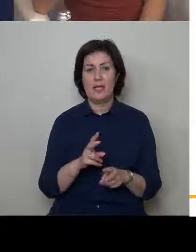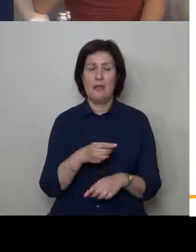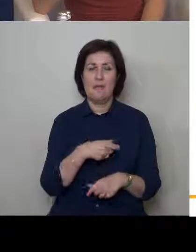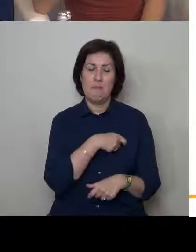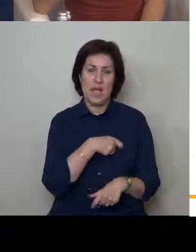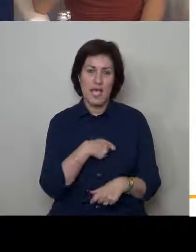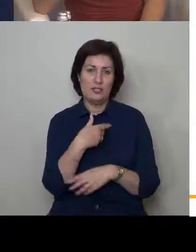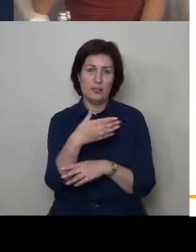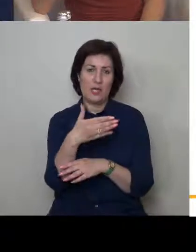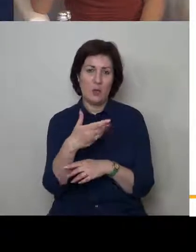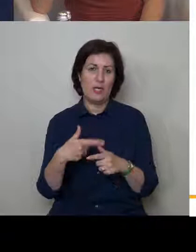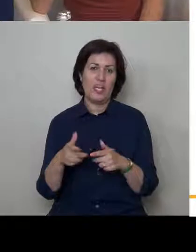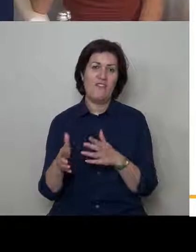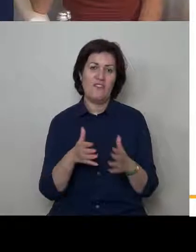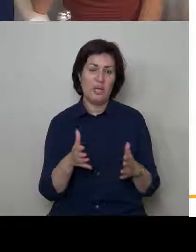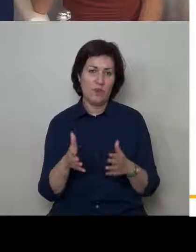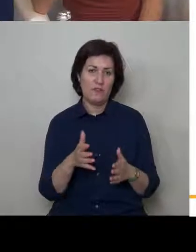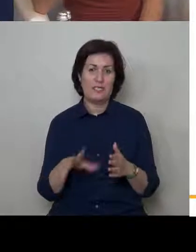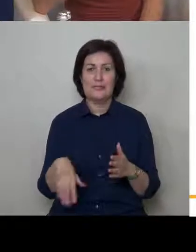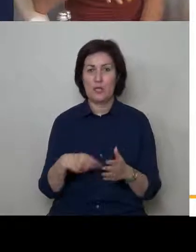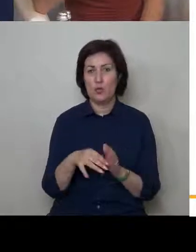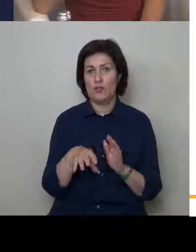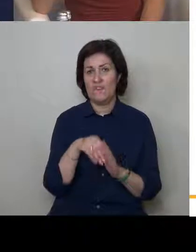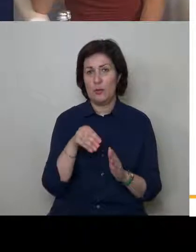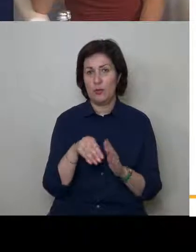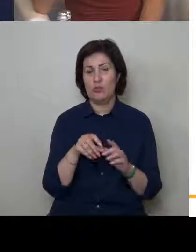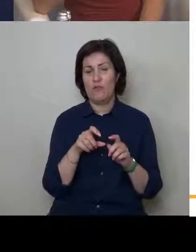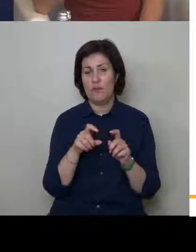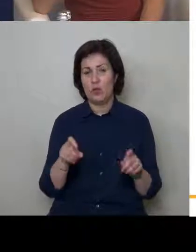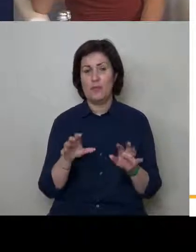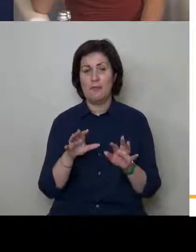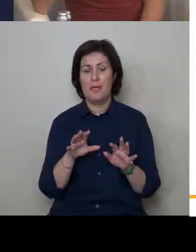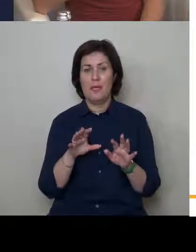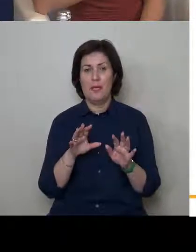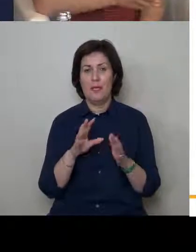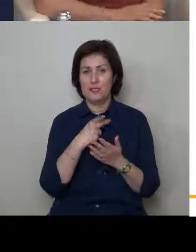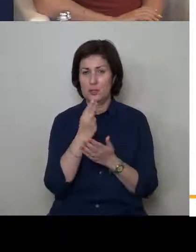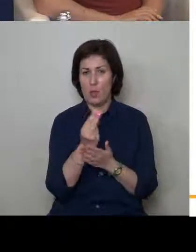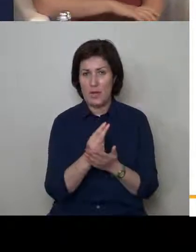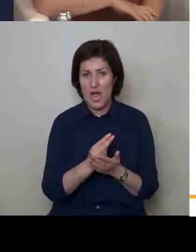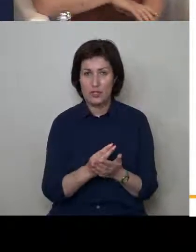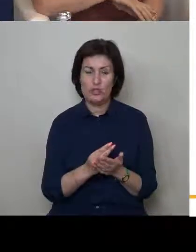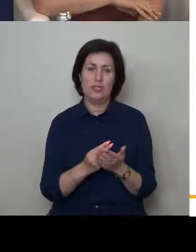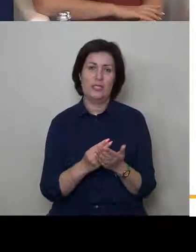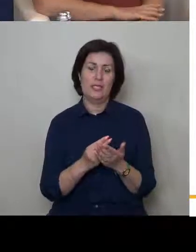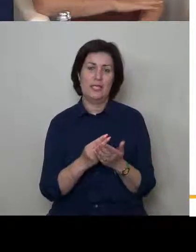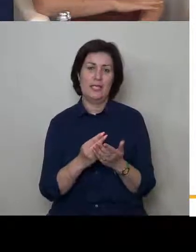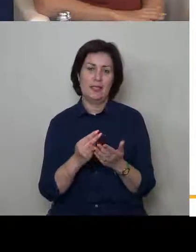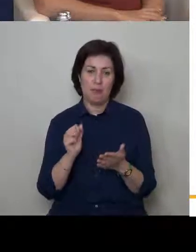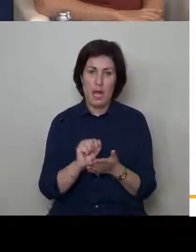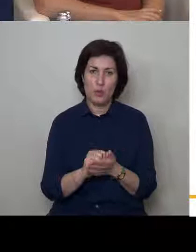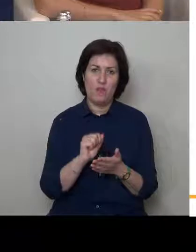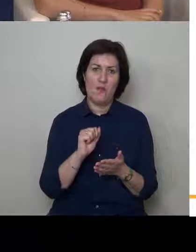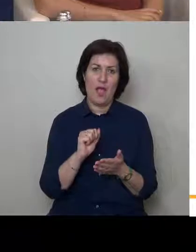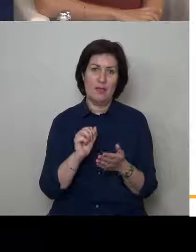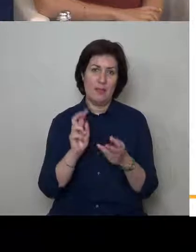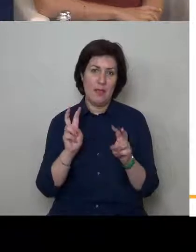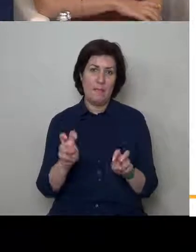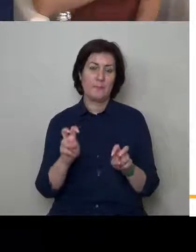and that would include flags and badges that were produced out of the party cover